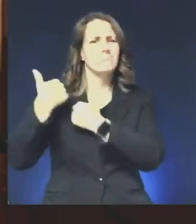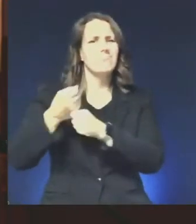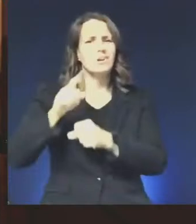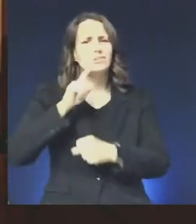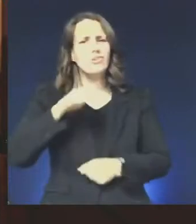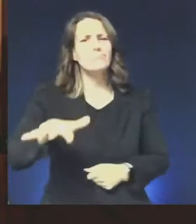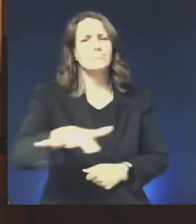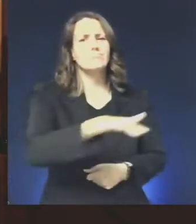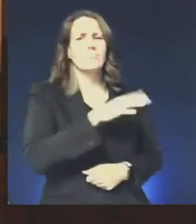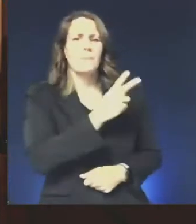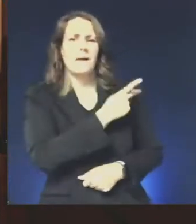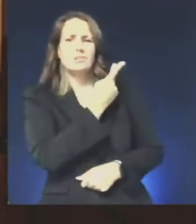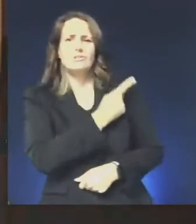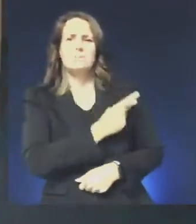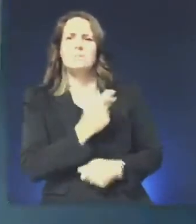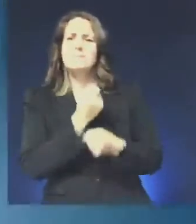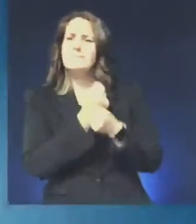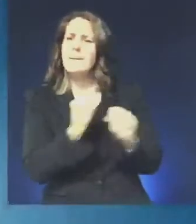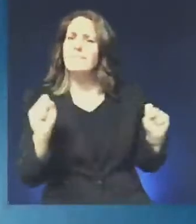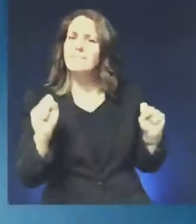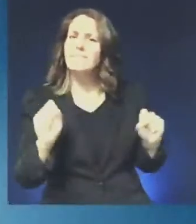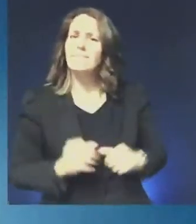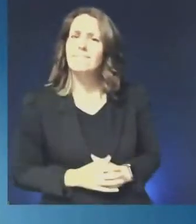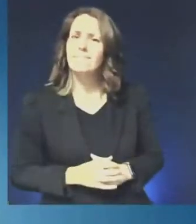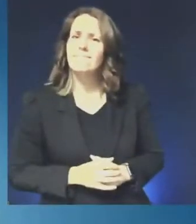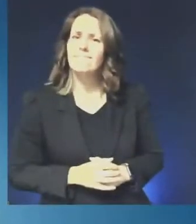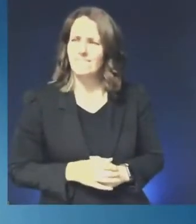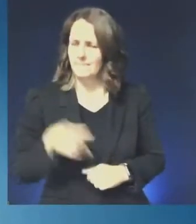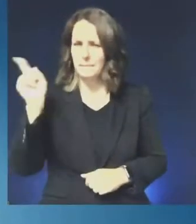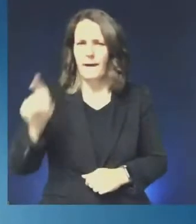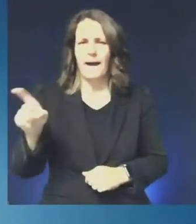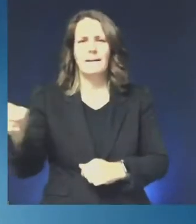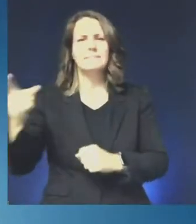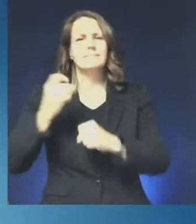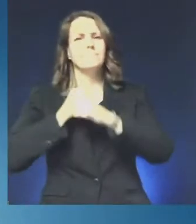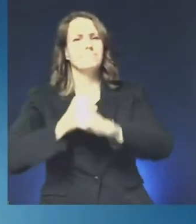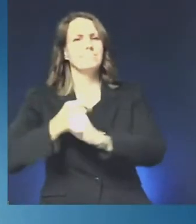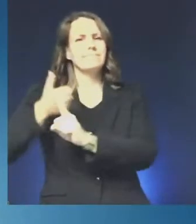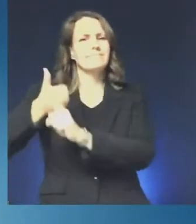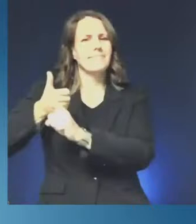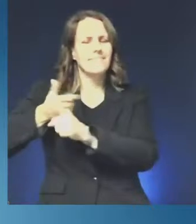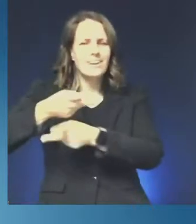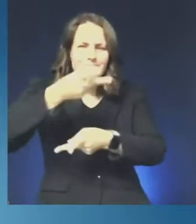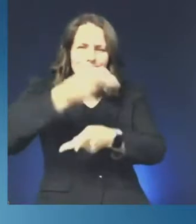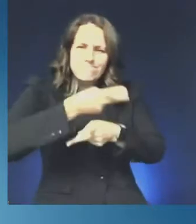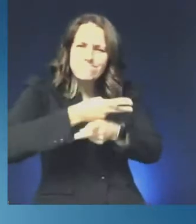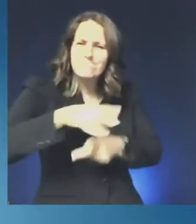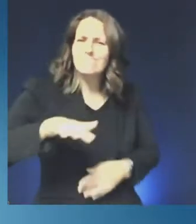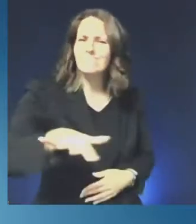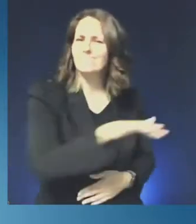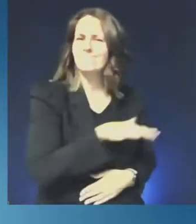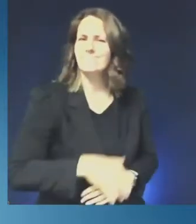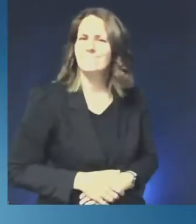care. Thank you. Now to Todd Richmond from the Associated Press. Todd?